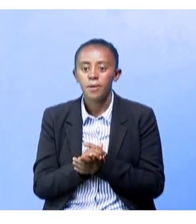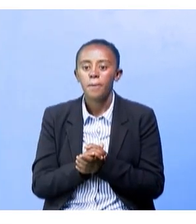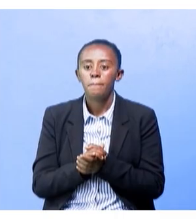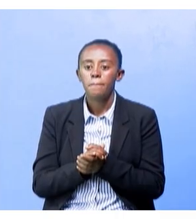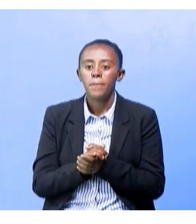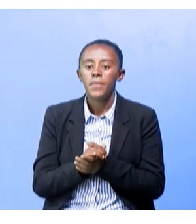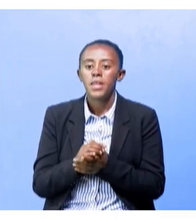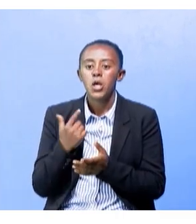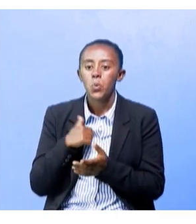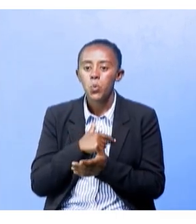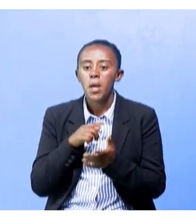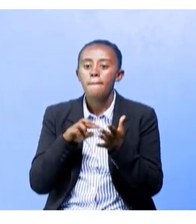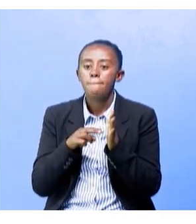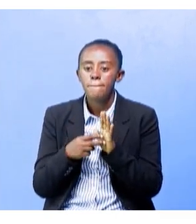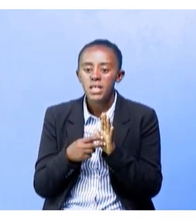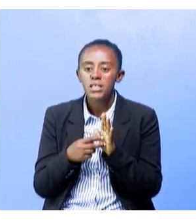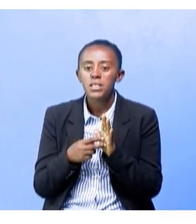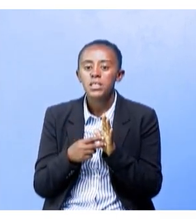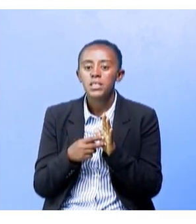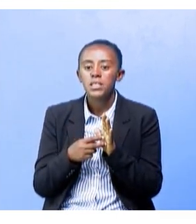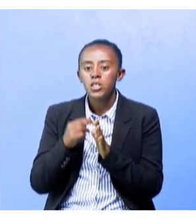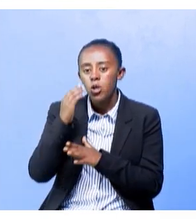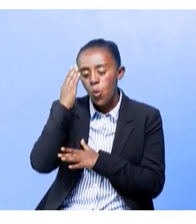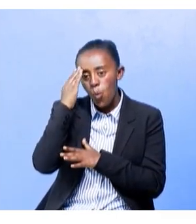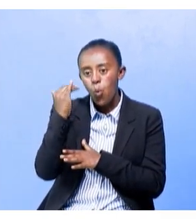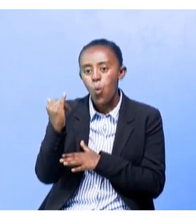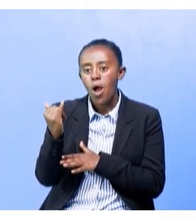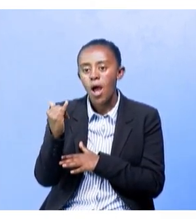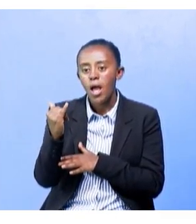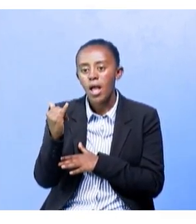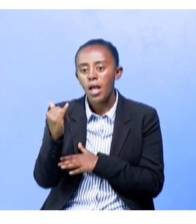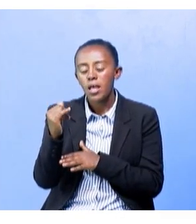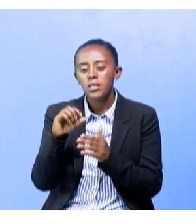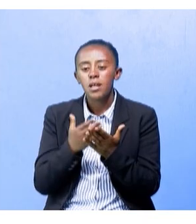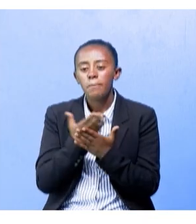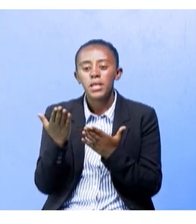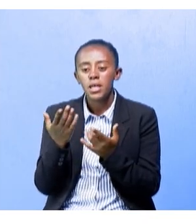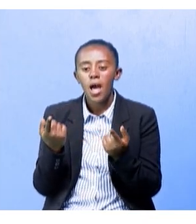we mean that why something happens.